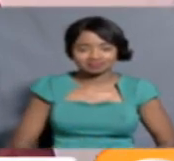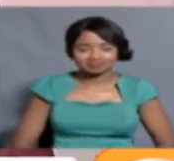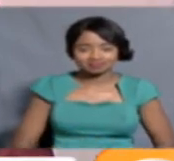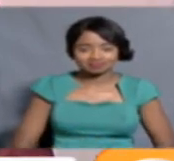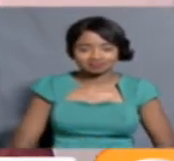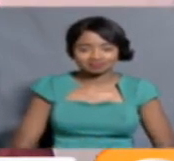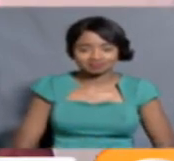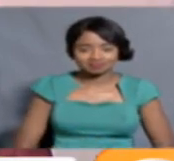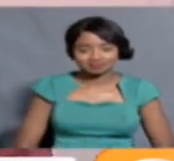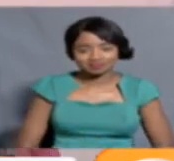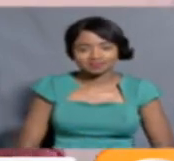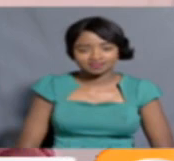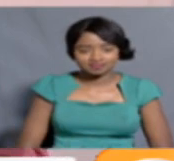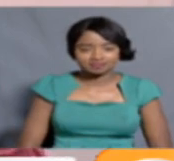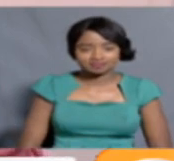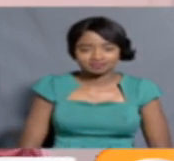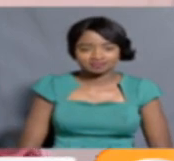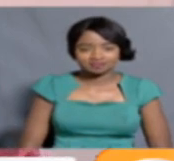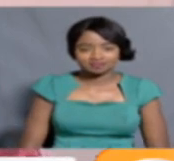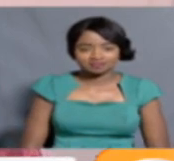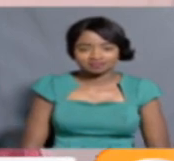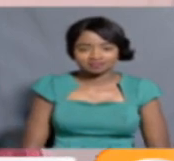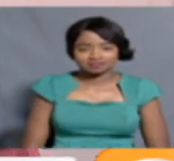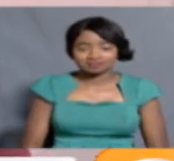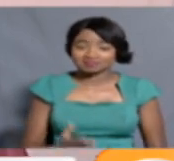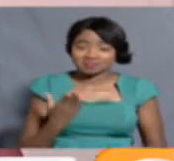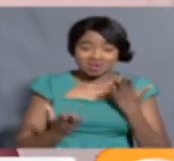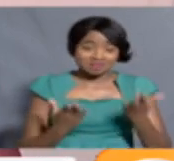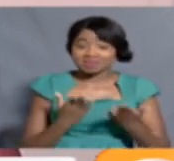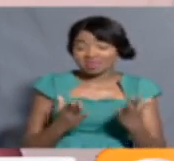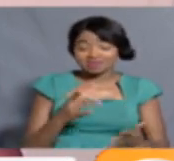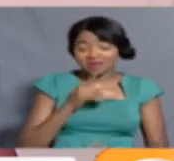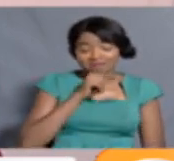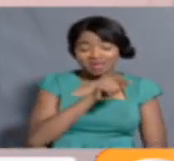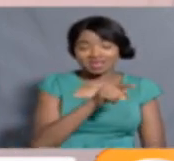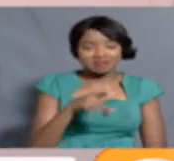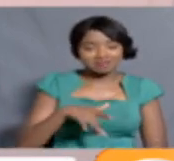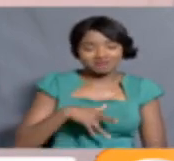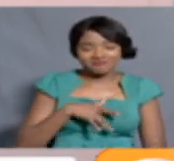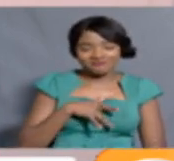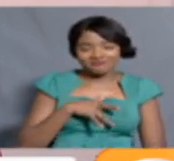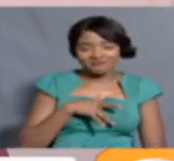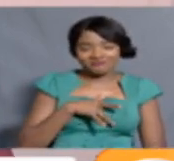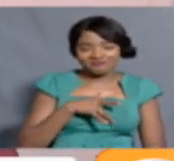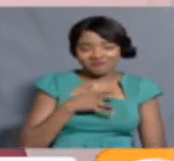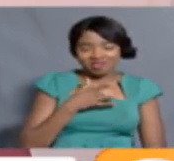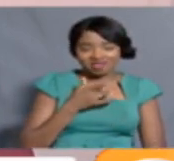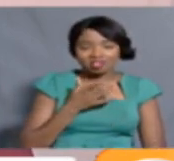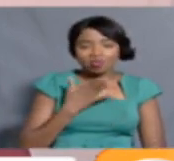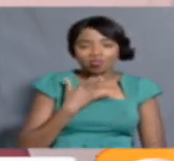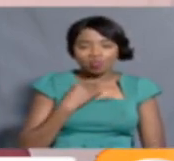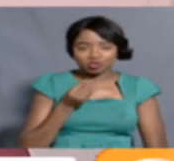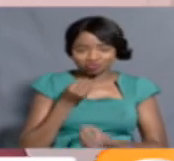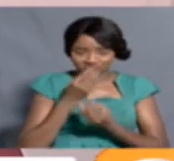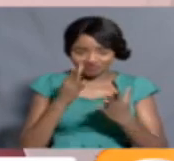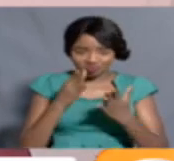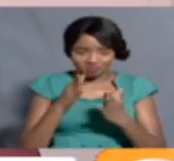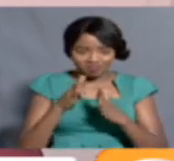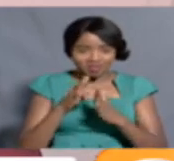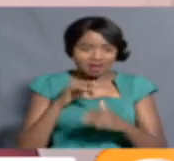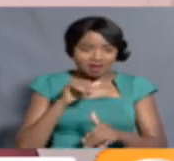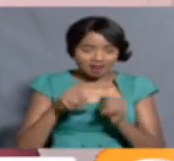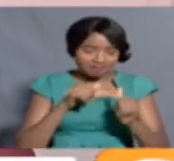one would imagine that maybe he was just in an Easter mood and he felt like quoting the Bible. But I think it's a little bit deeper than that,